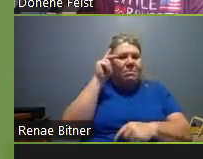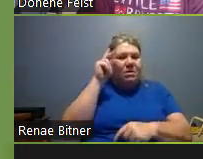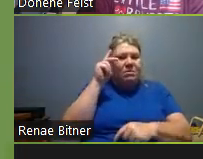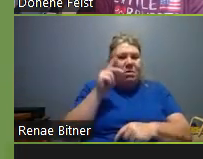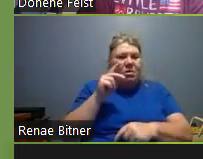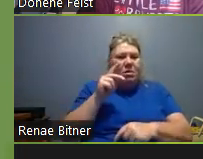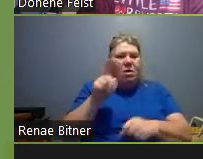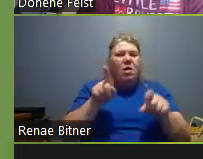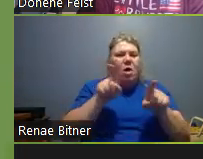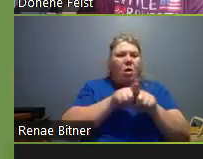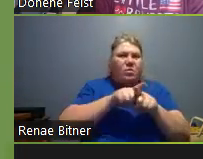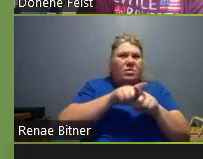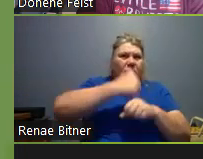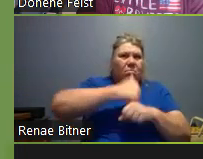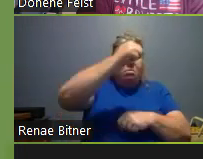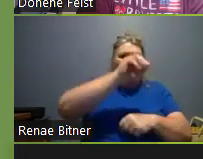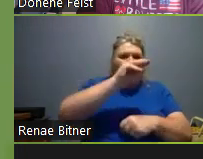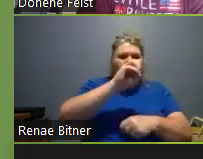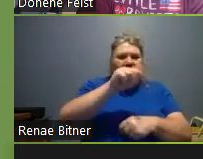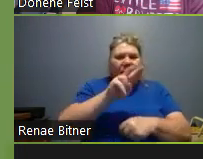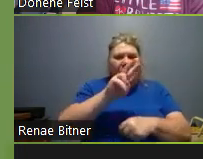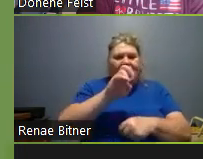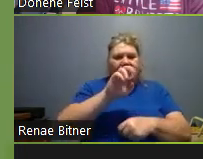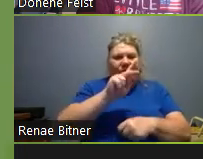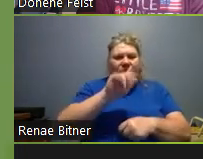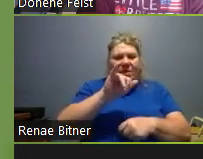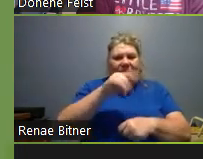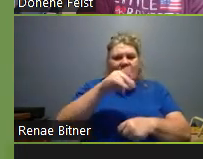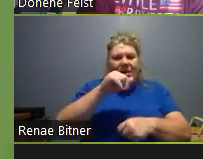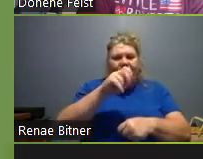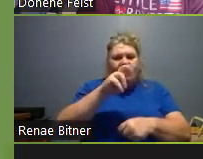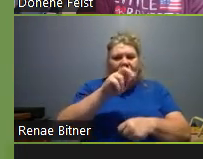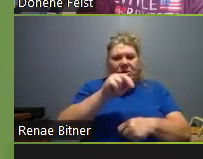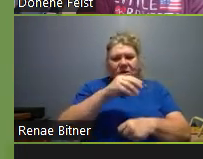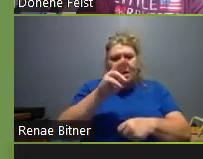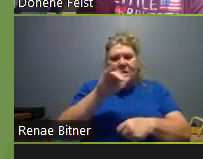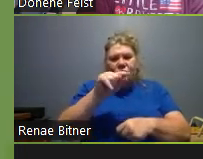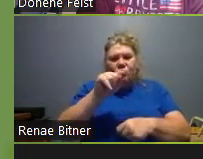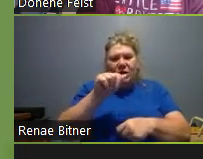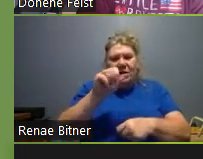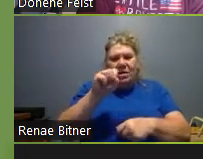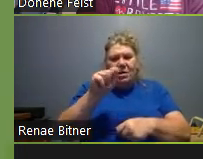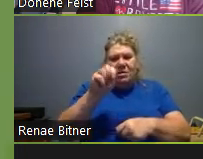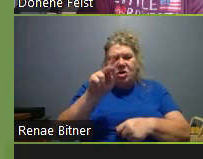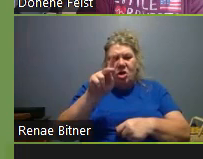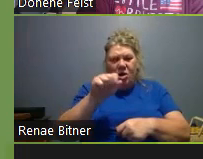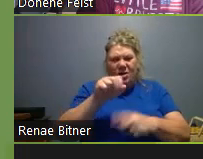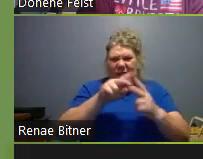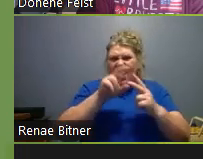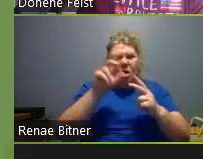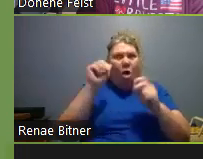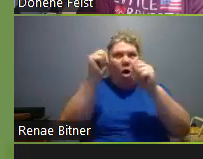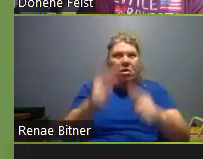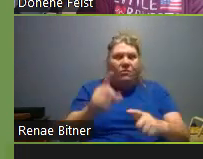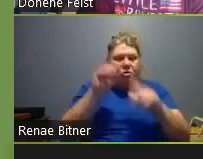also covers the Minot area, is Vicki Peterson and Rita Starks, and they do a wonderful job. Well, all the staff do.